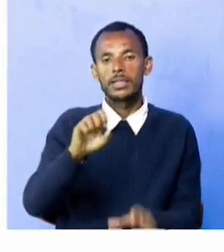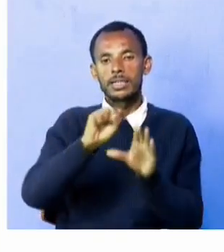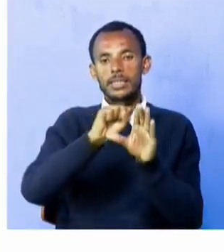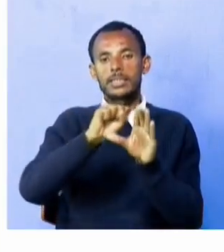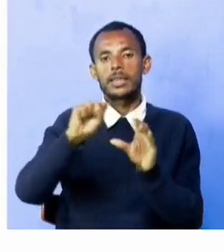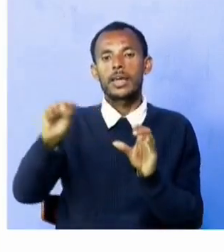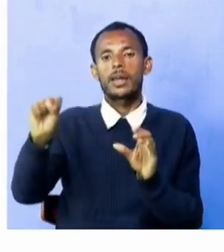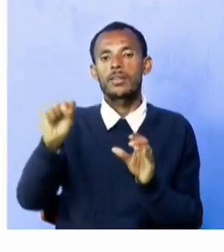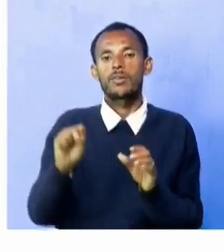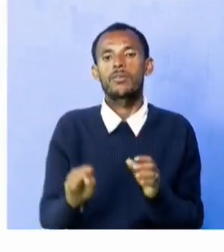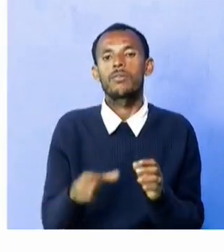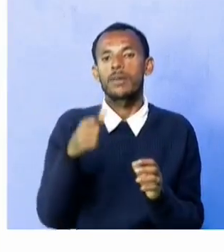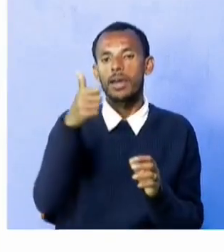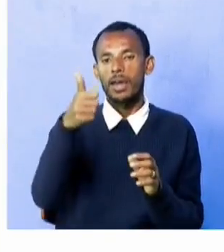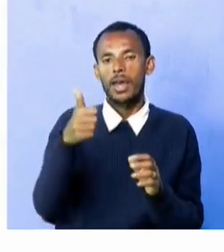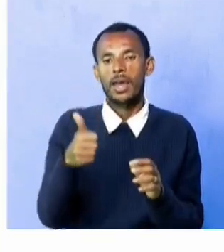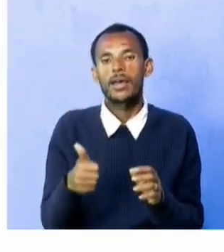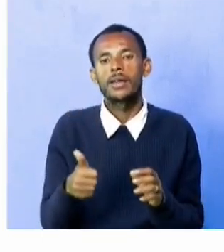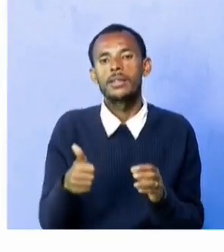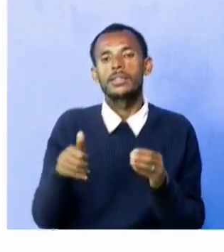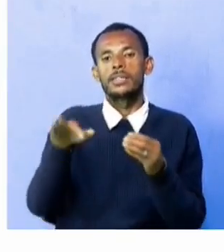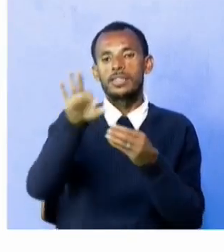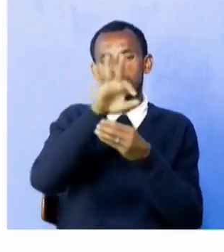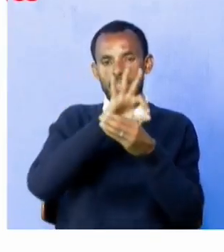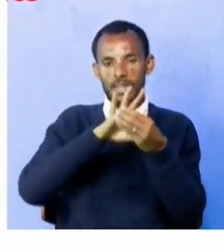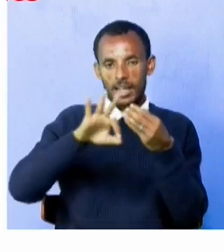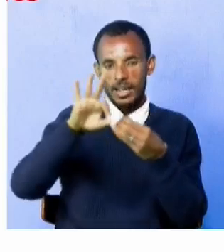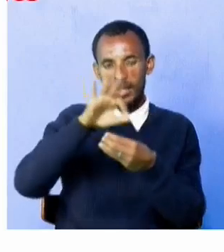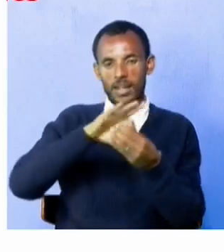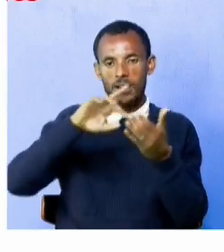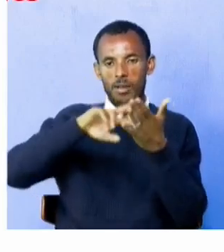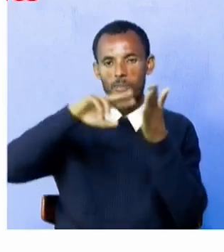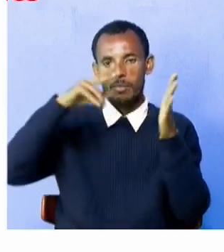Secant of a circle is